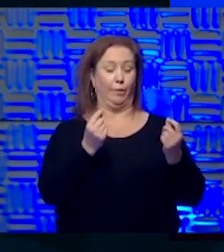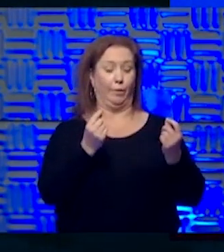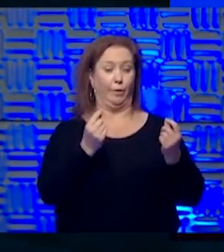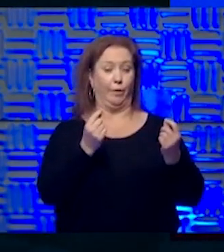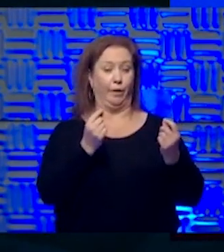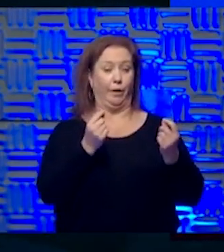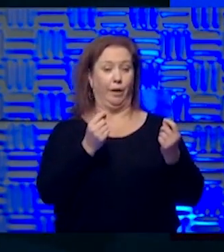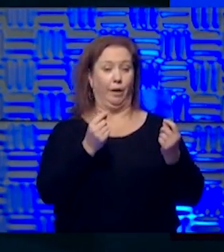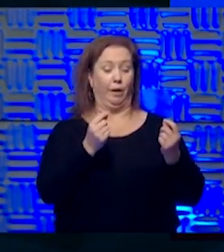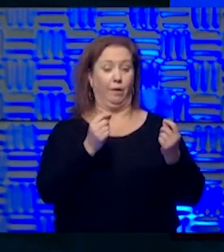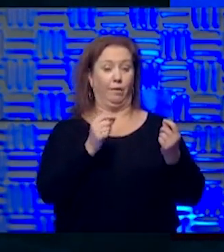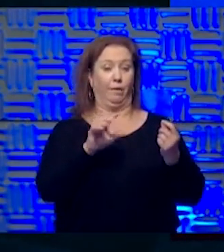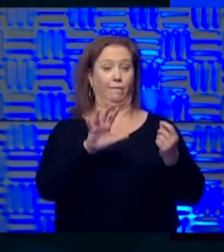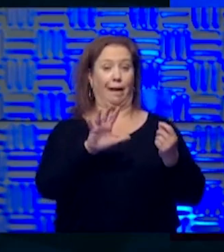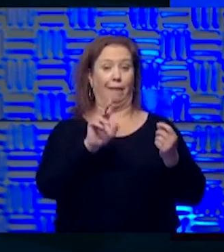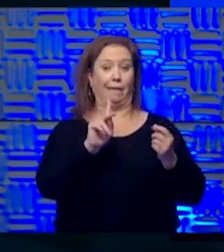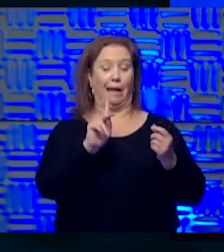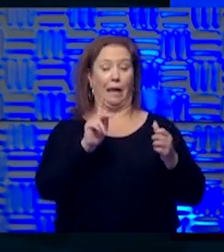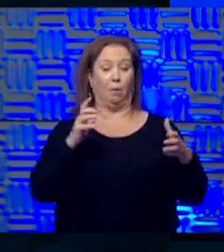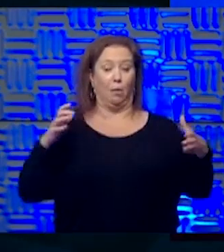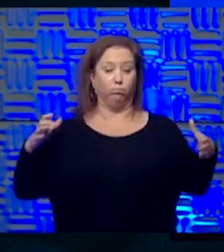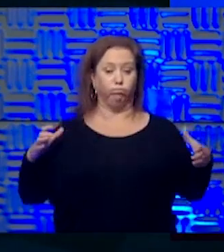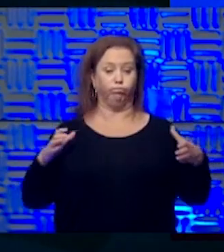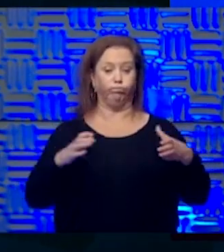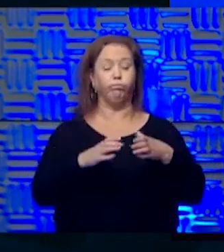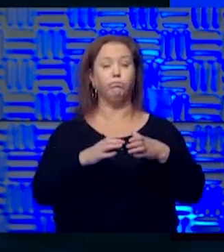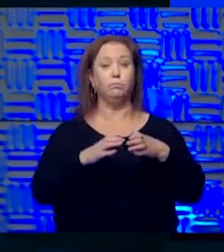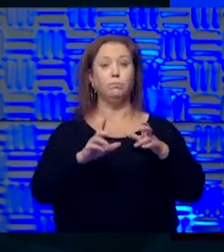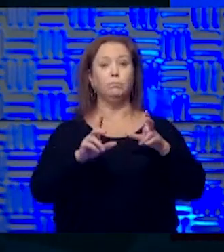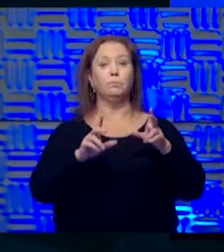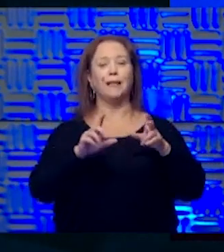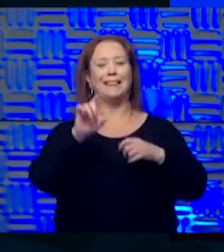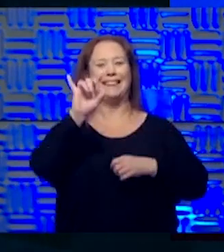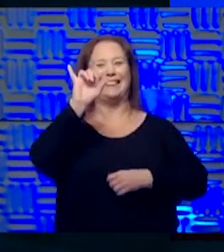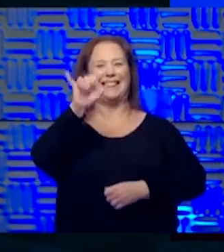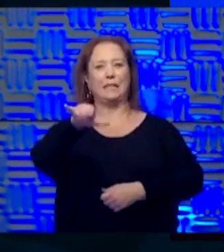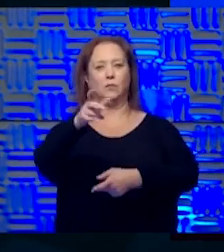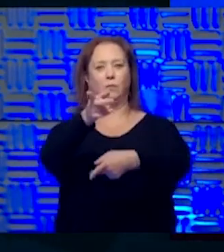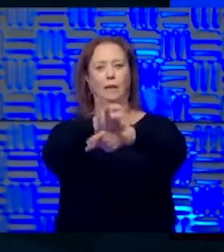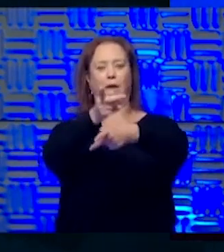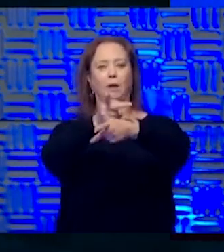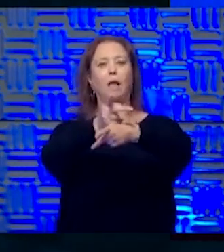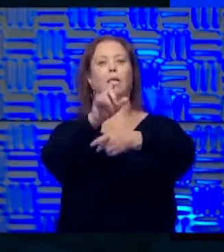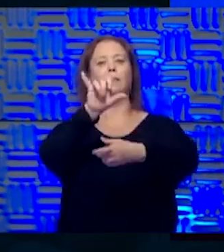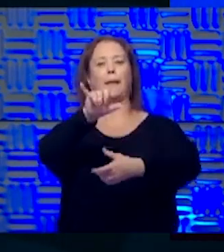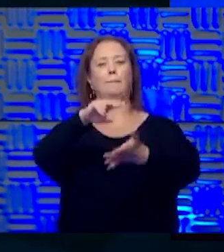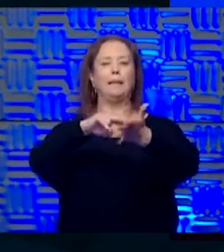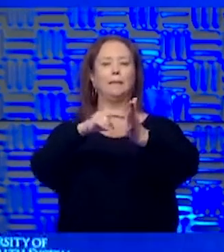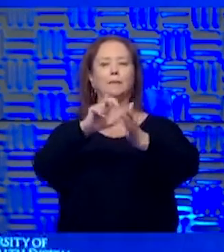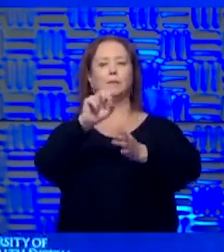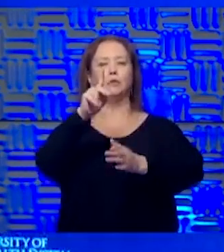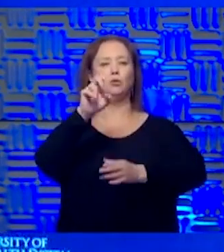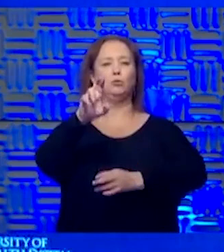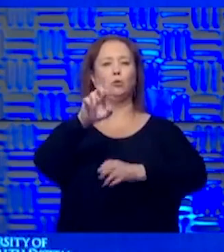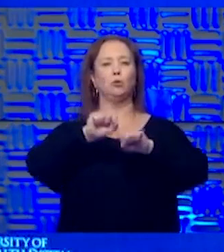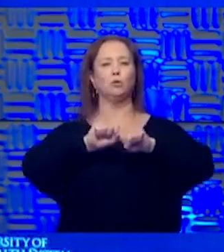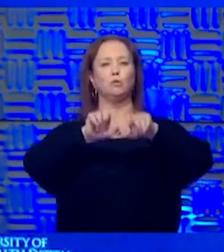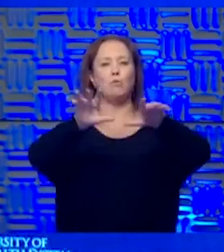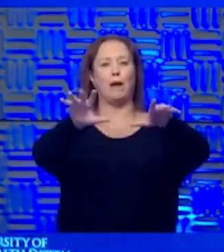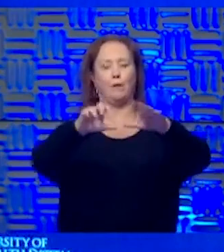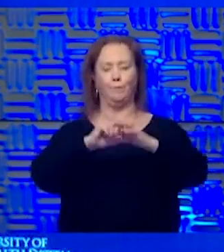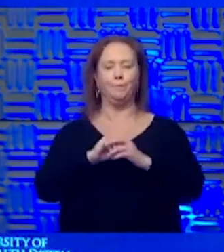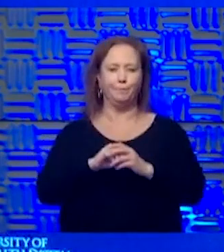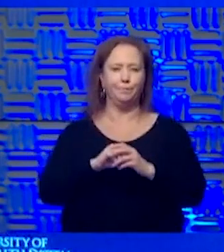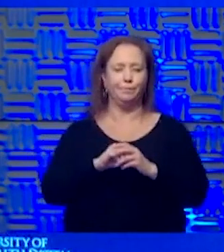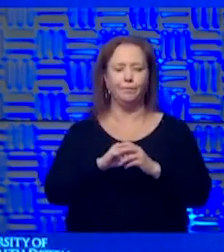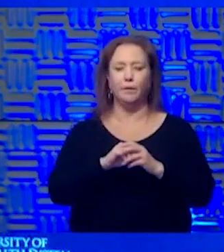an event where people are all pushed together? That's what you have to be careful of. That's a super spreader event. Inflammation question. How